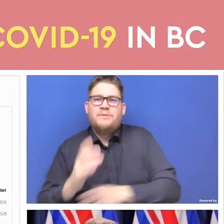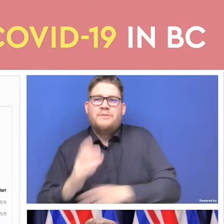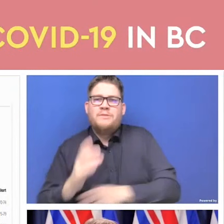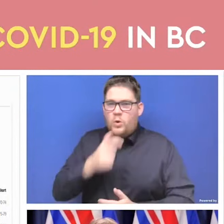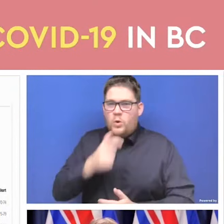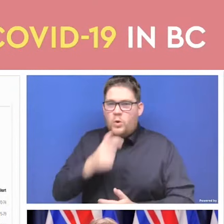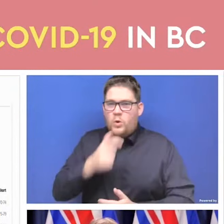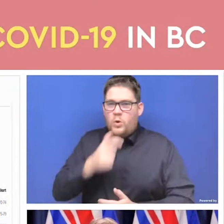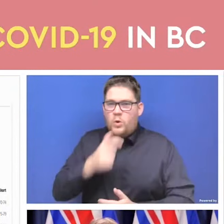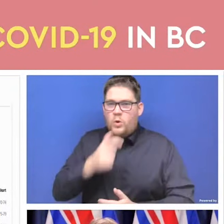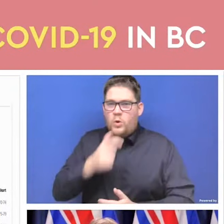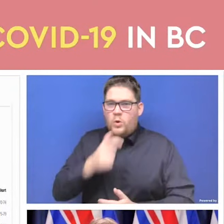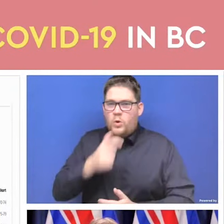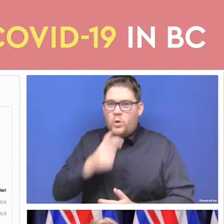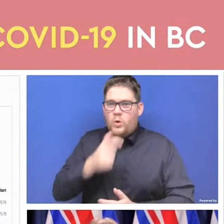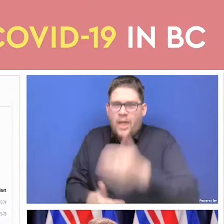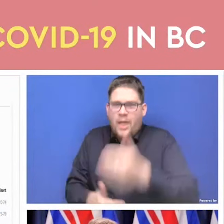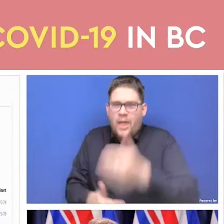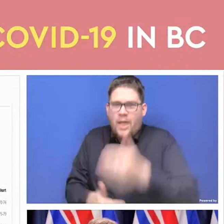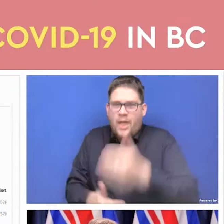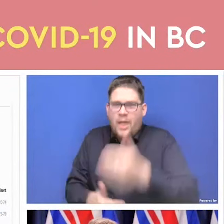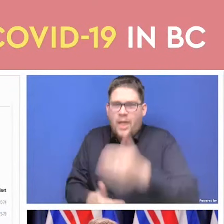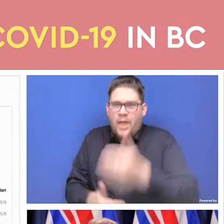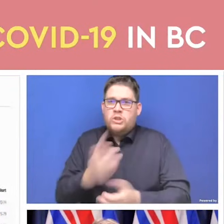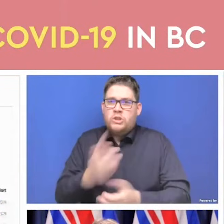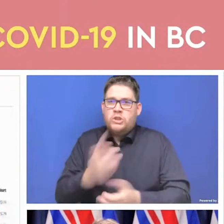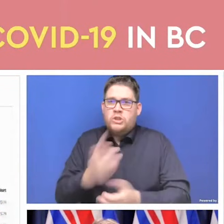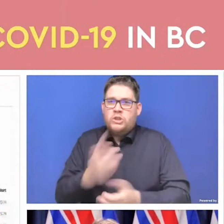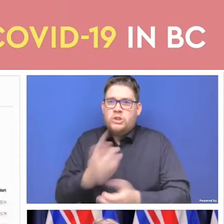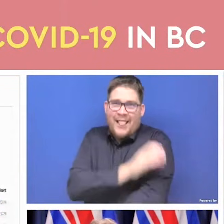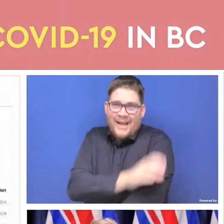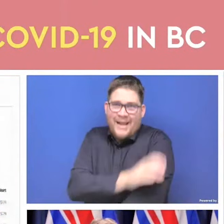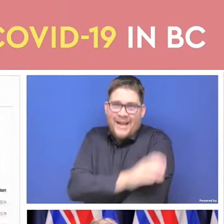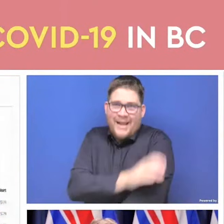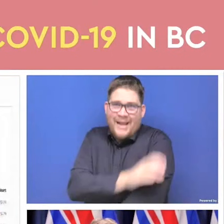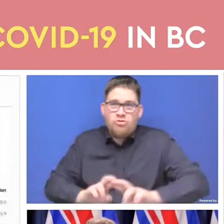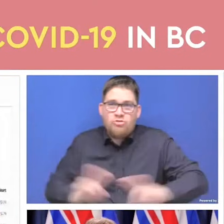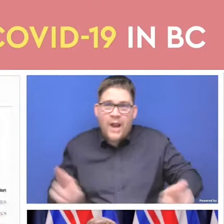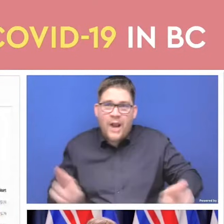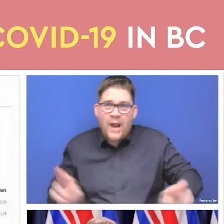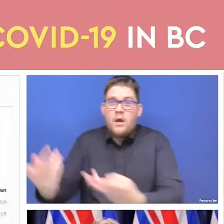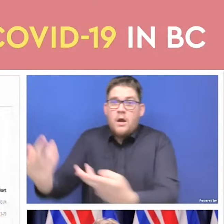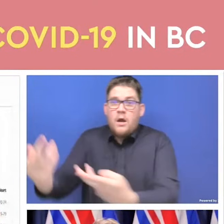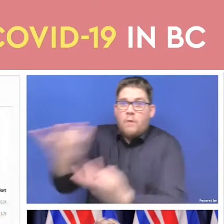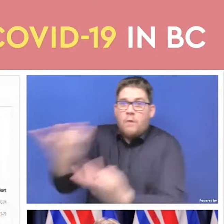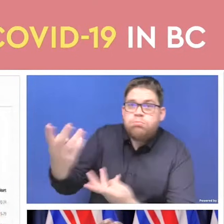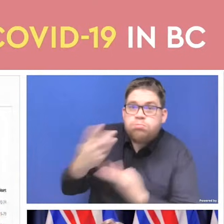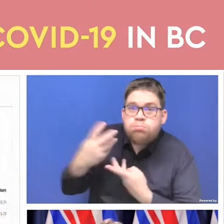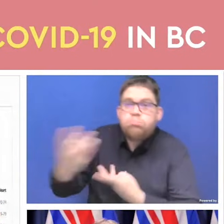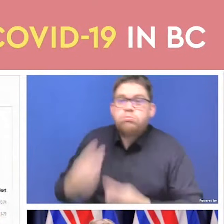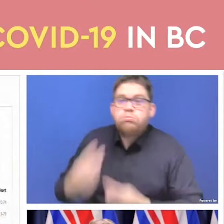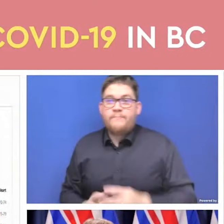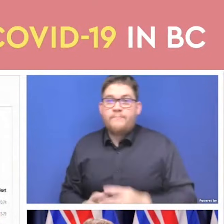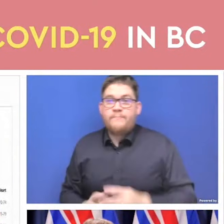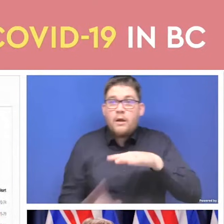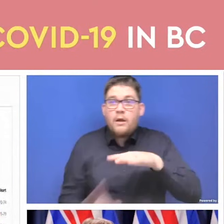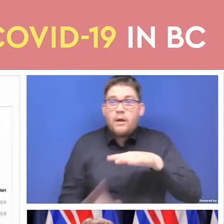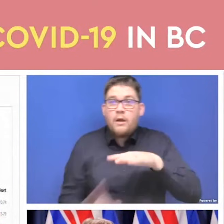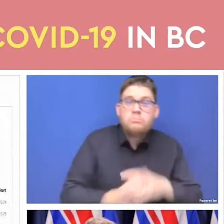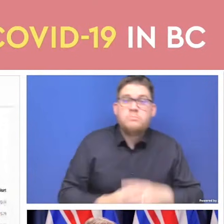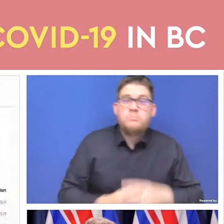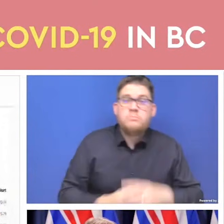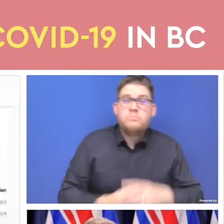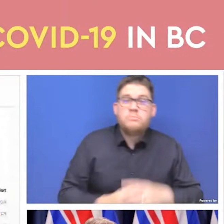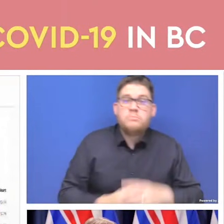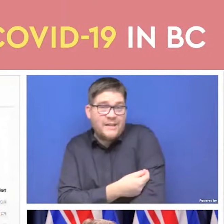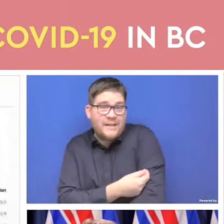to allow our clinics to set up their capacity for people to book into it and then arrive at the clinic and get through and get their